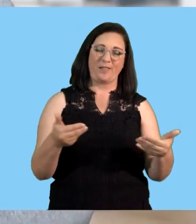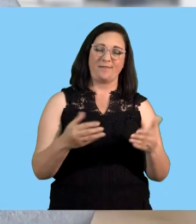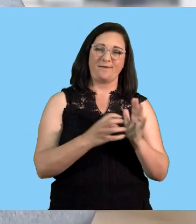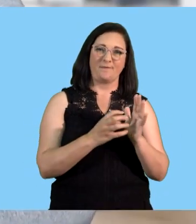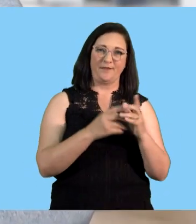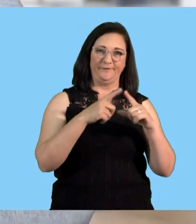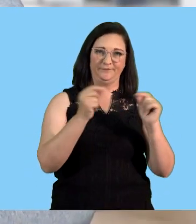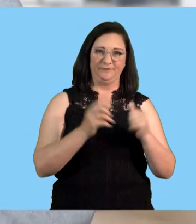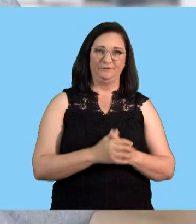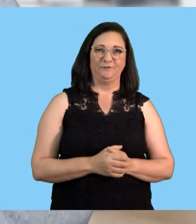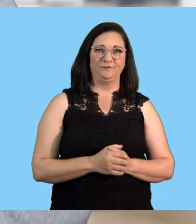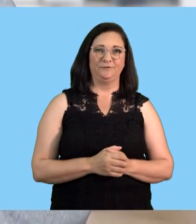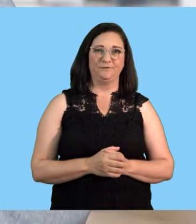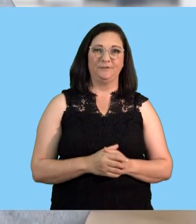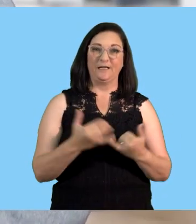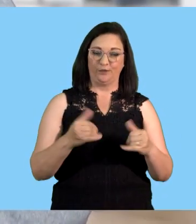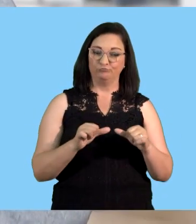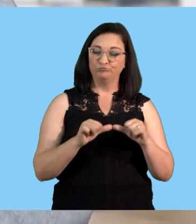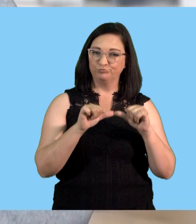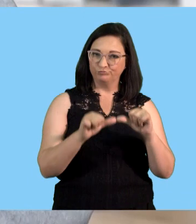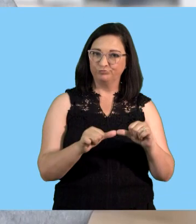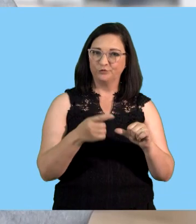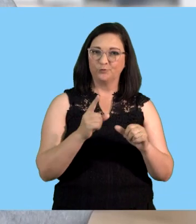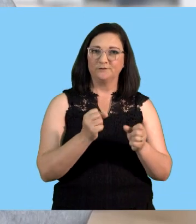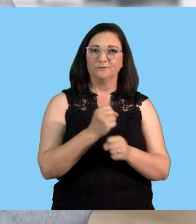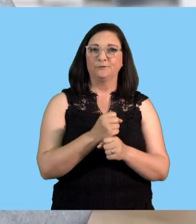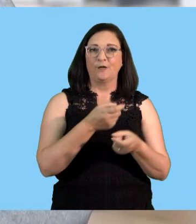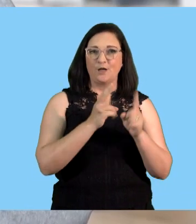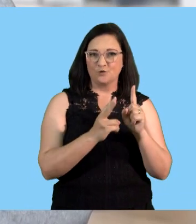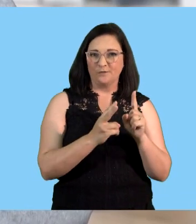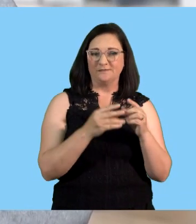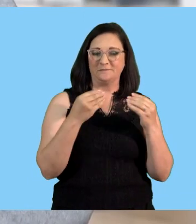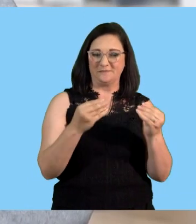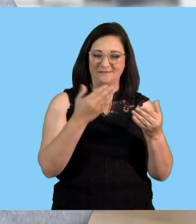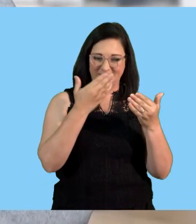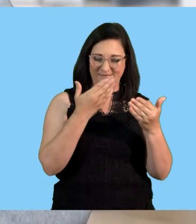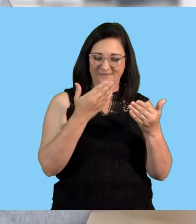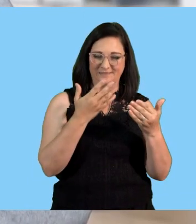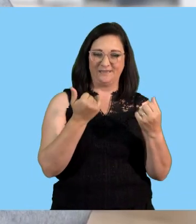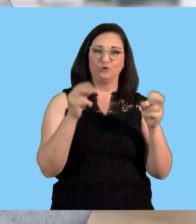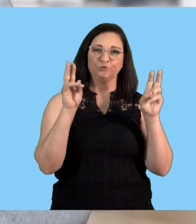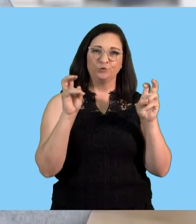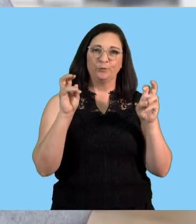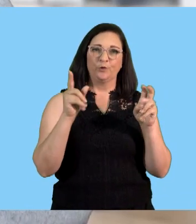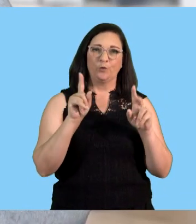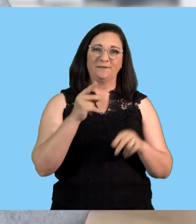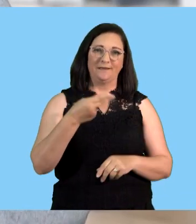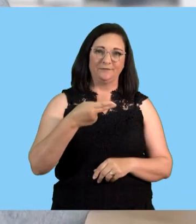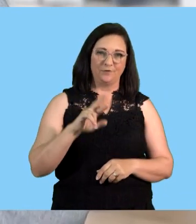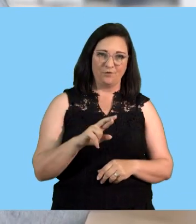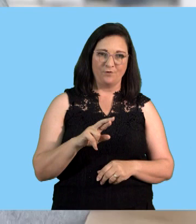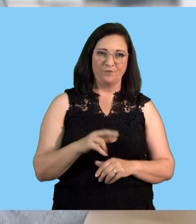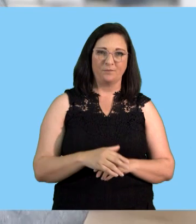Welcome back from an ad break. We will continue with our grade 12 business studies lesson under the topic human resources. We